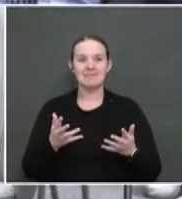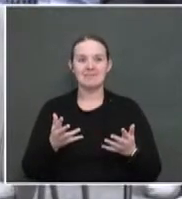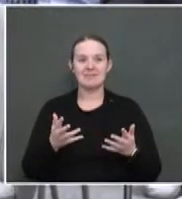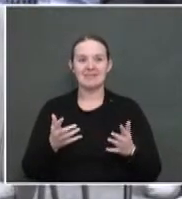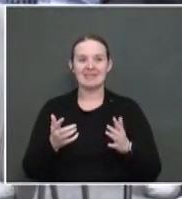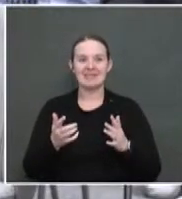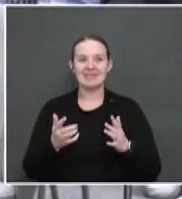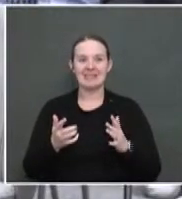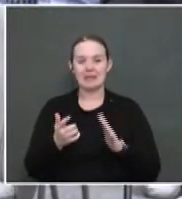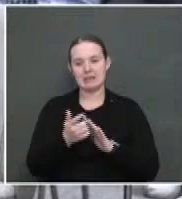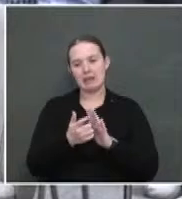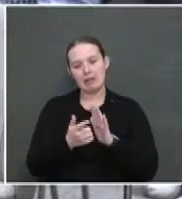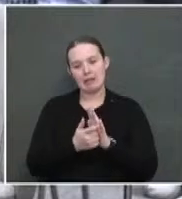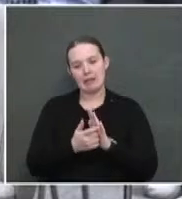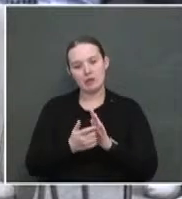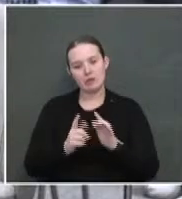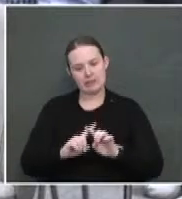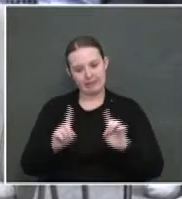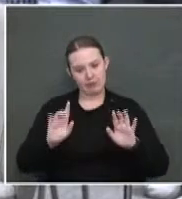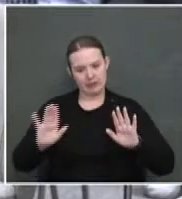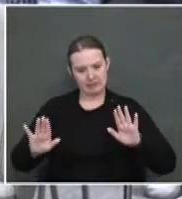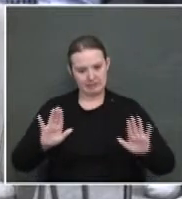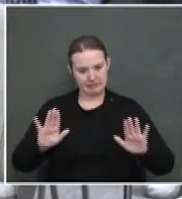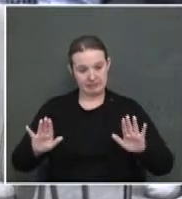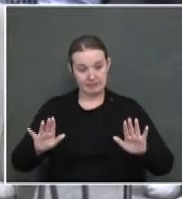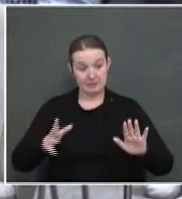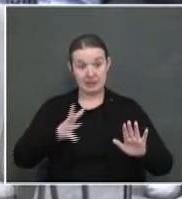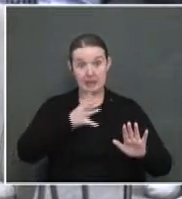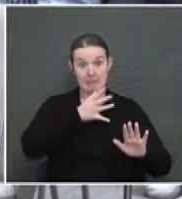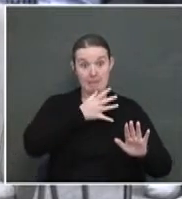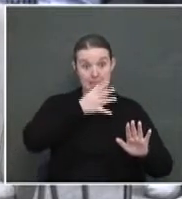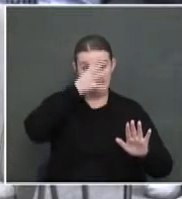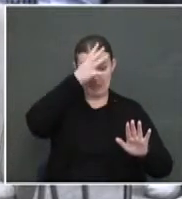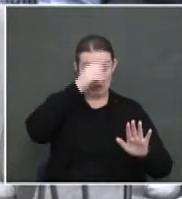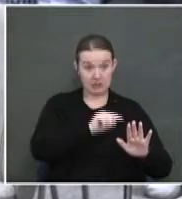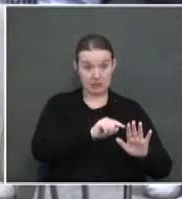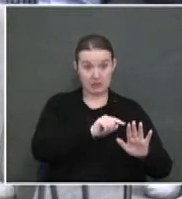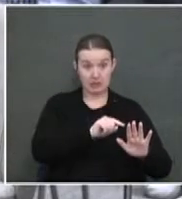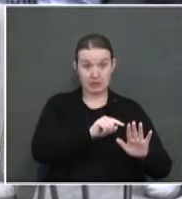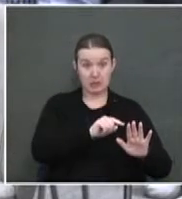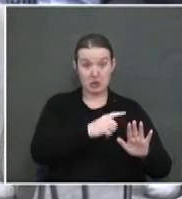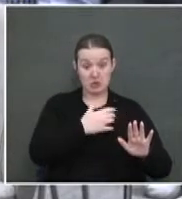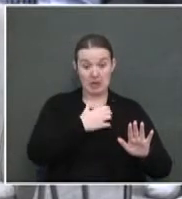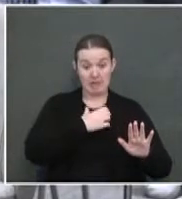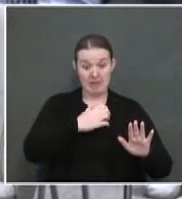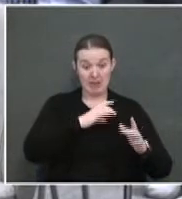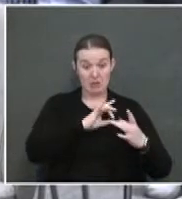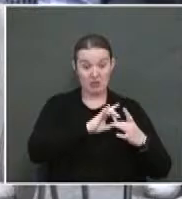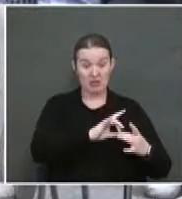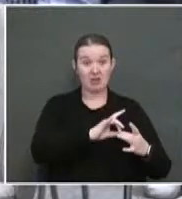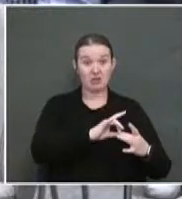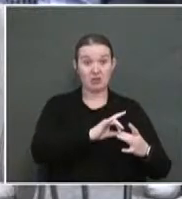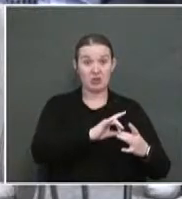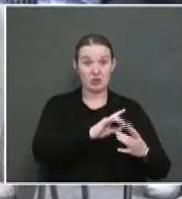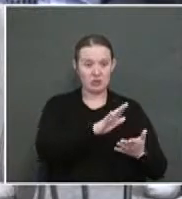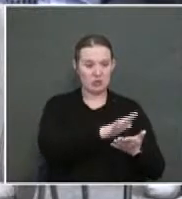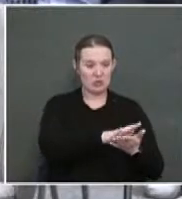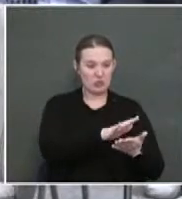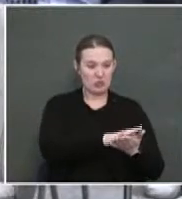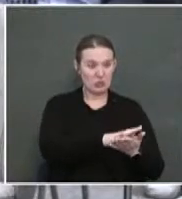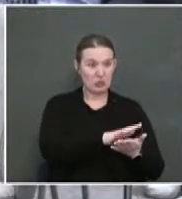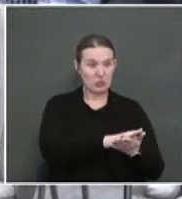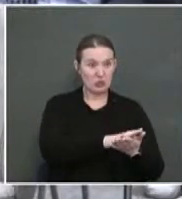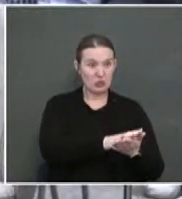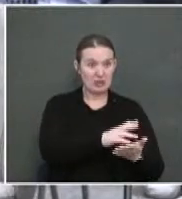a legal distinction, I guess. Those parents who are complaining about the cars being backed